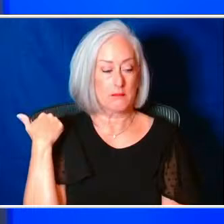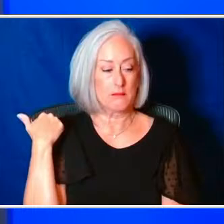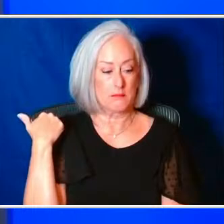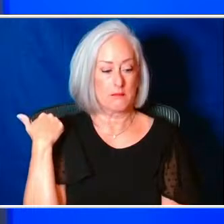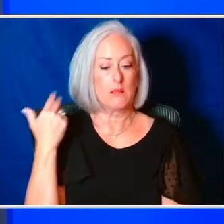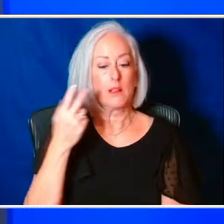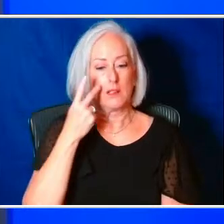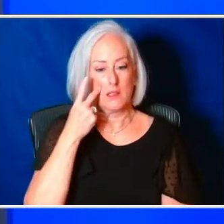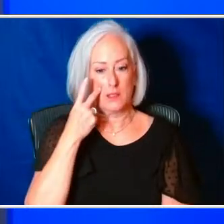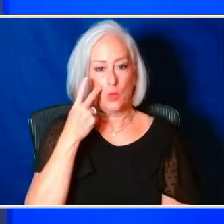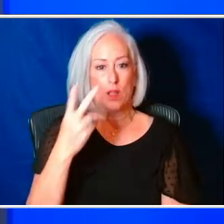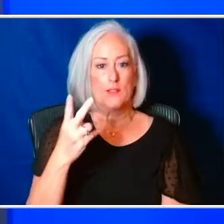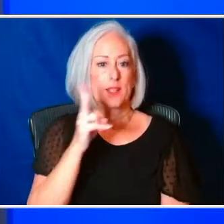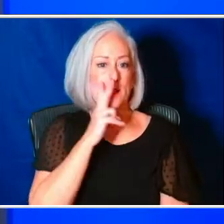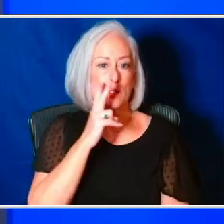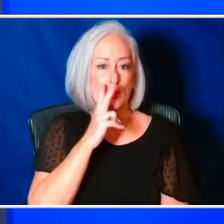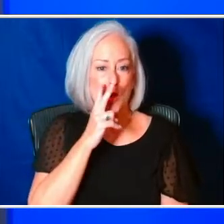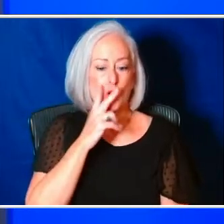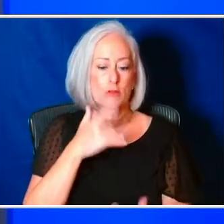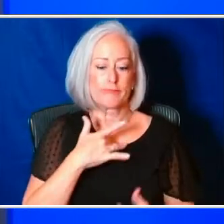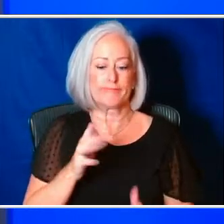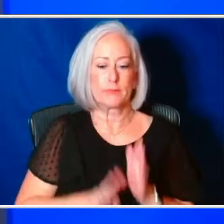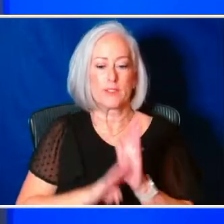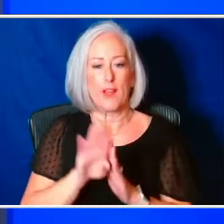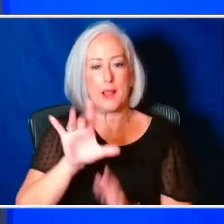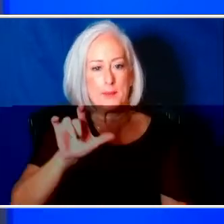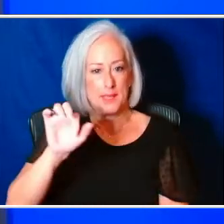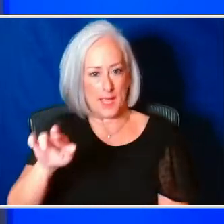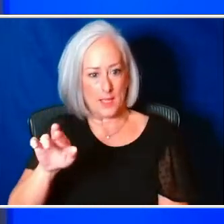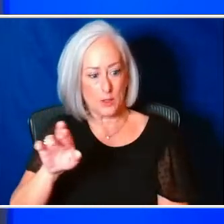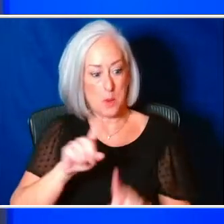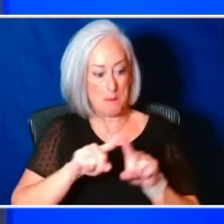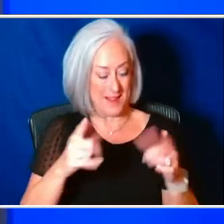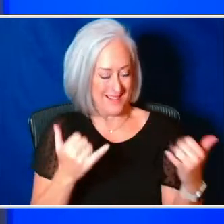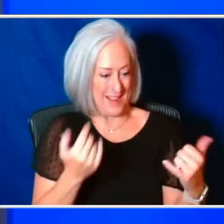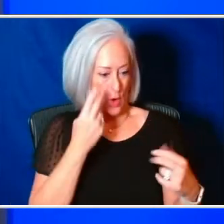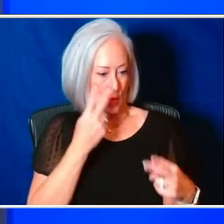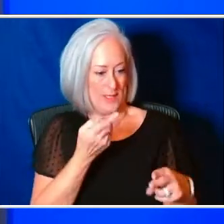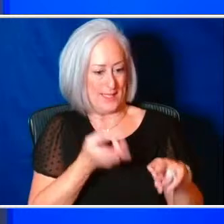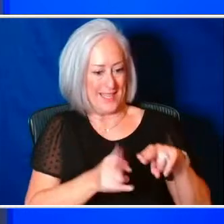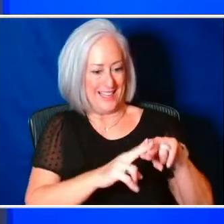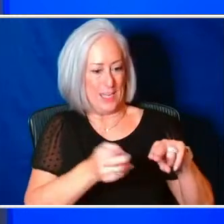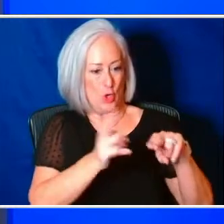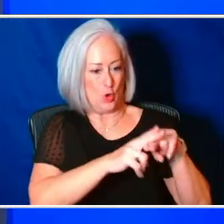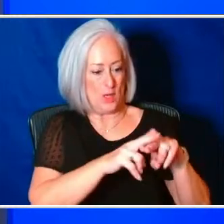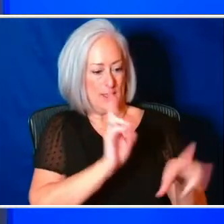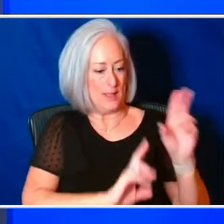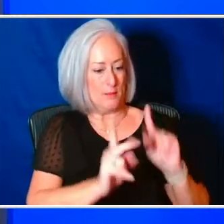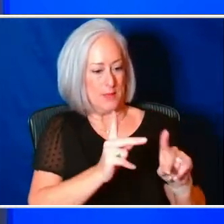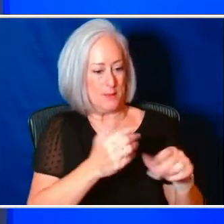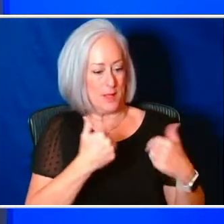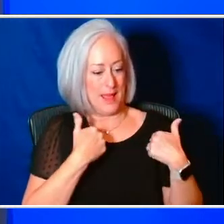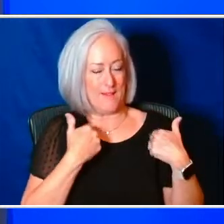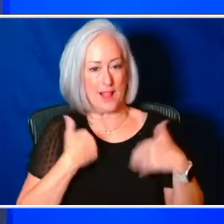who then develop cancer. But what we're seeing is actually a rise in that subgroup of patients that never smoke. These are